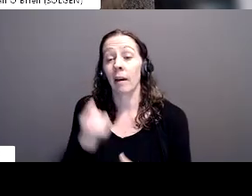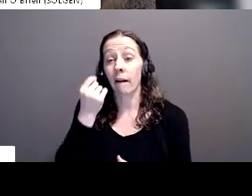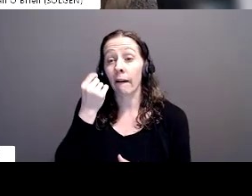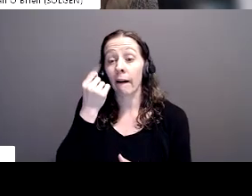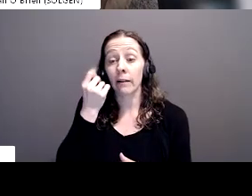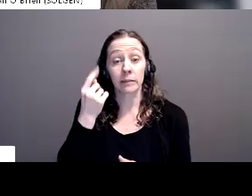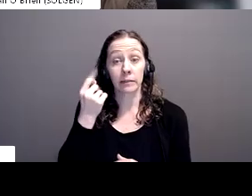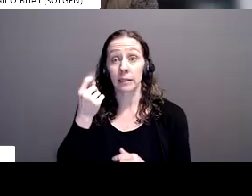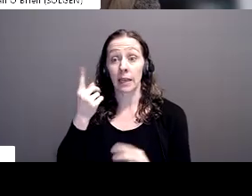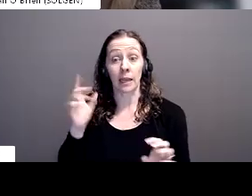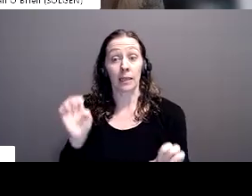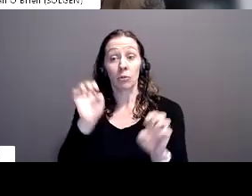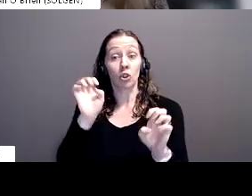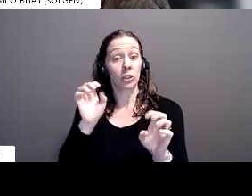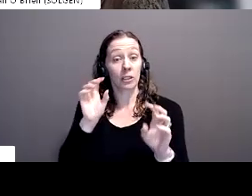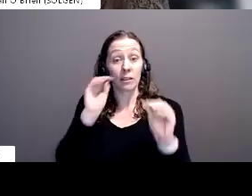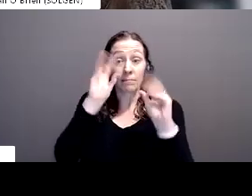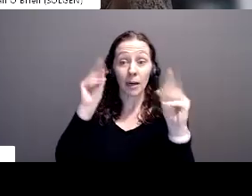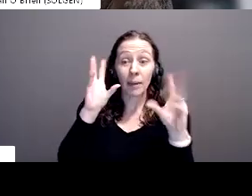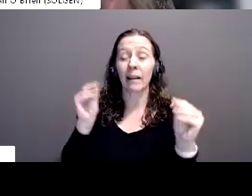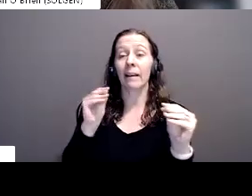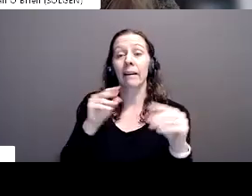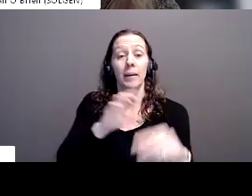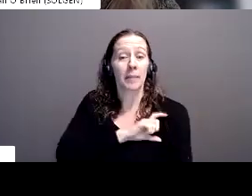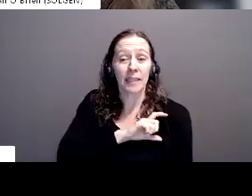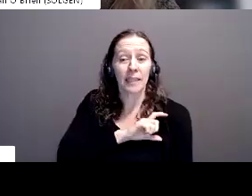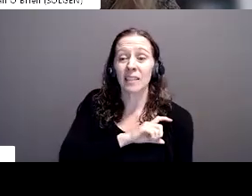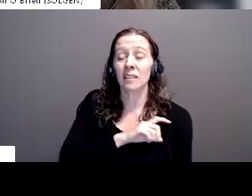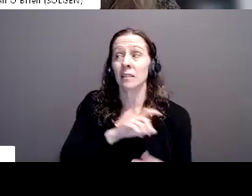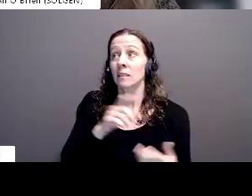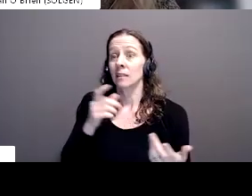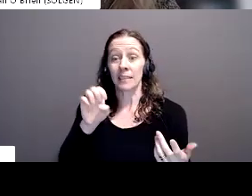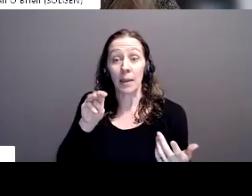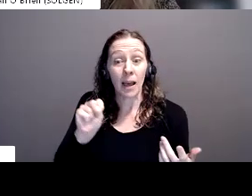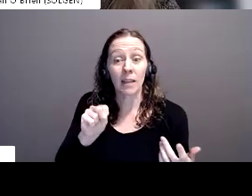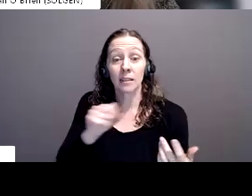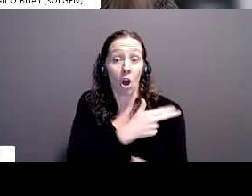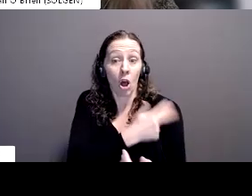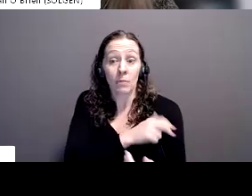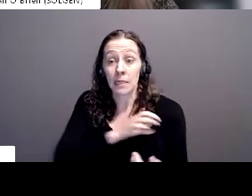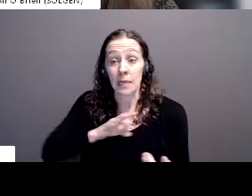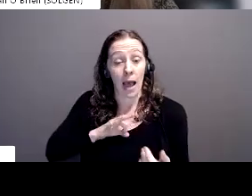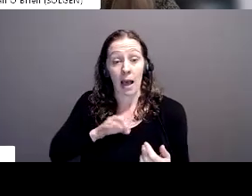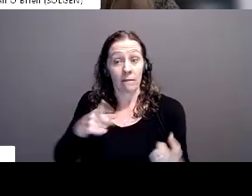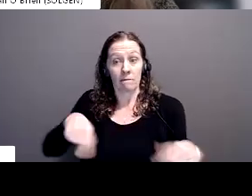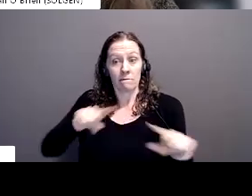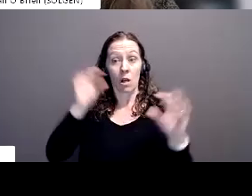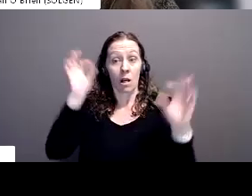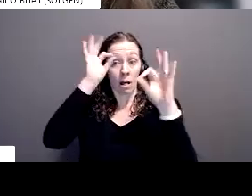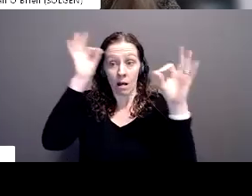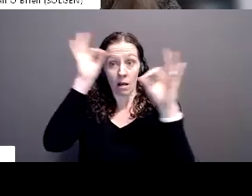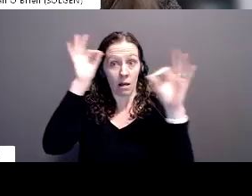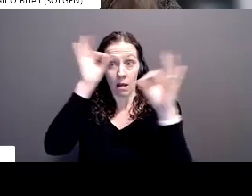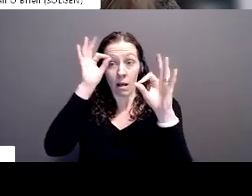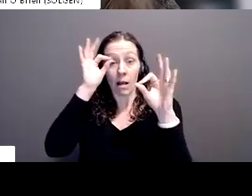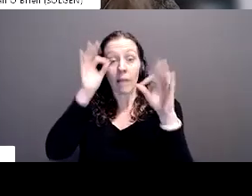any of the emergency responders, so the police, the EMS, the hospital staff, unbeknownst to any of